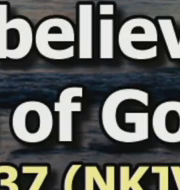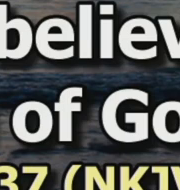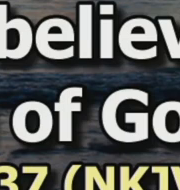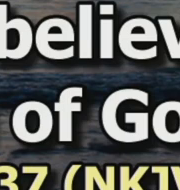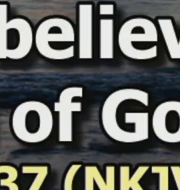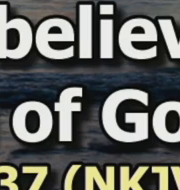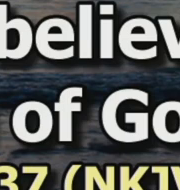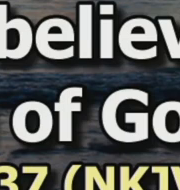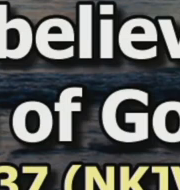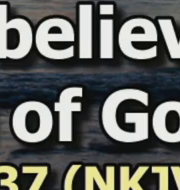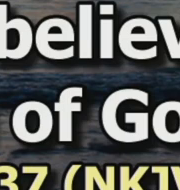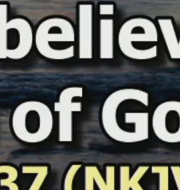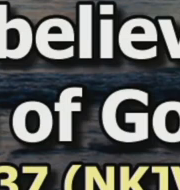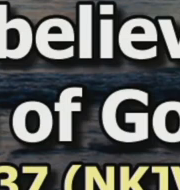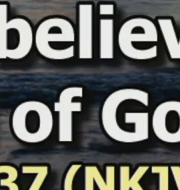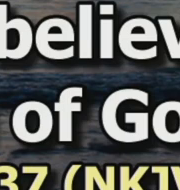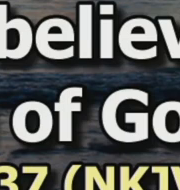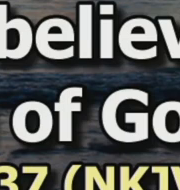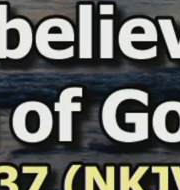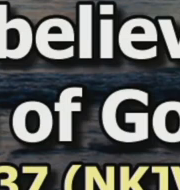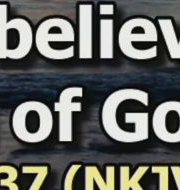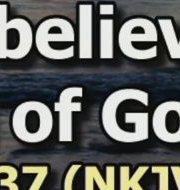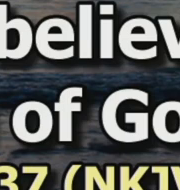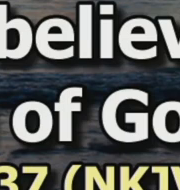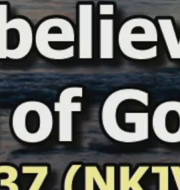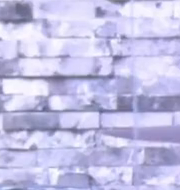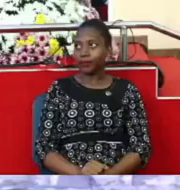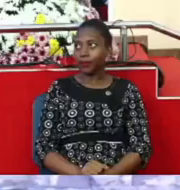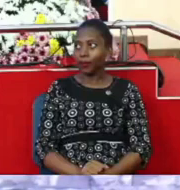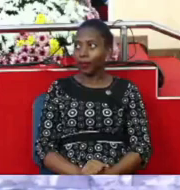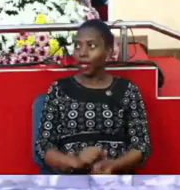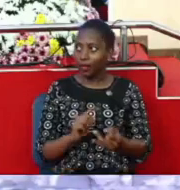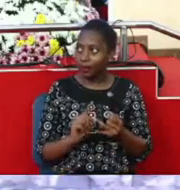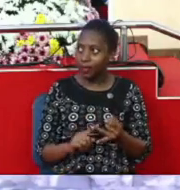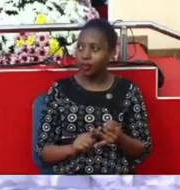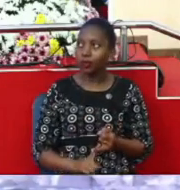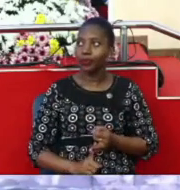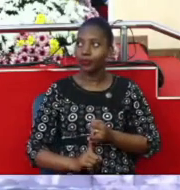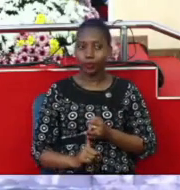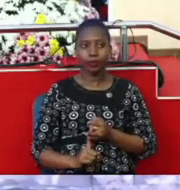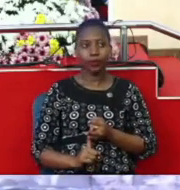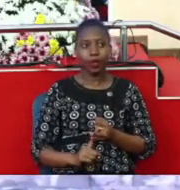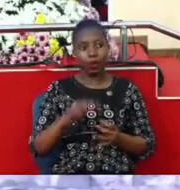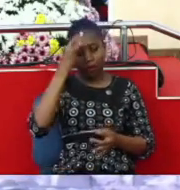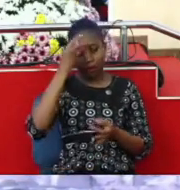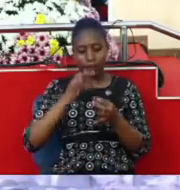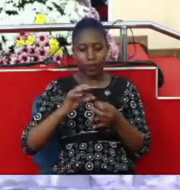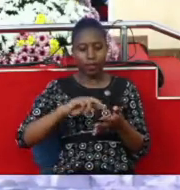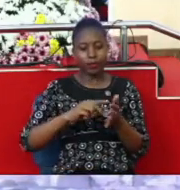Two, it is that conviction that Jesus is the way, the